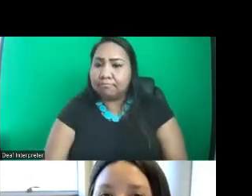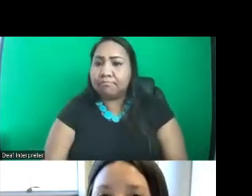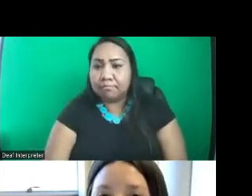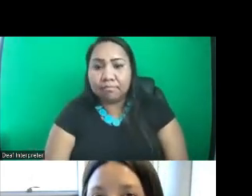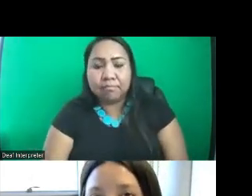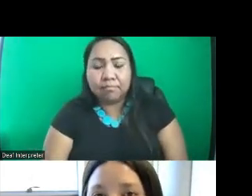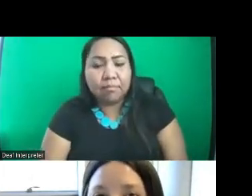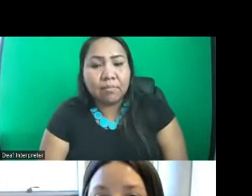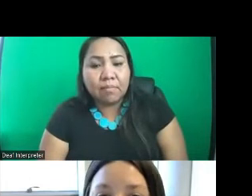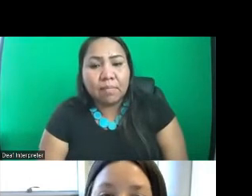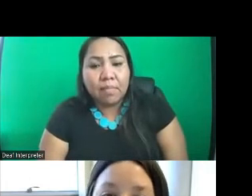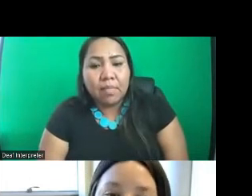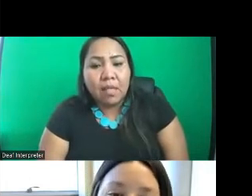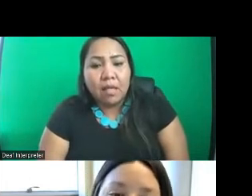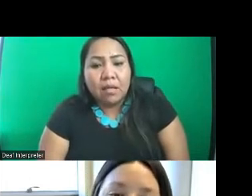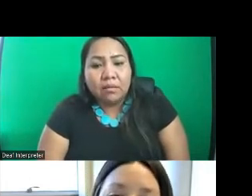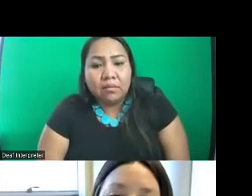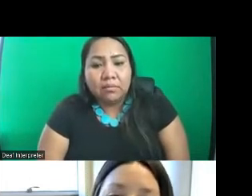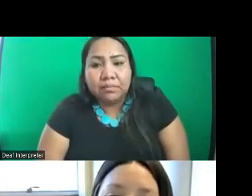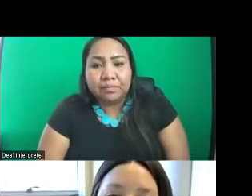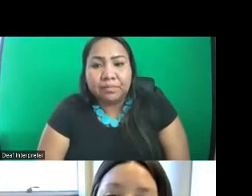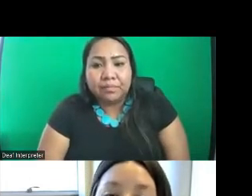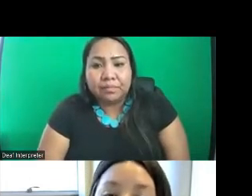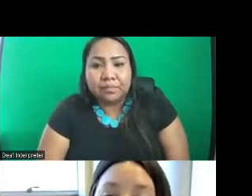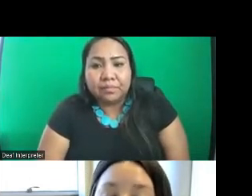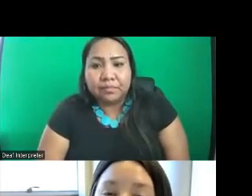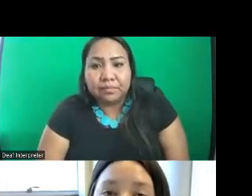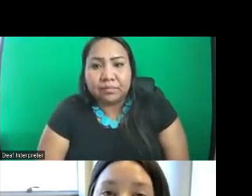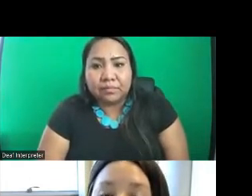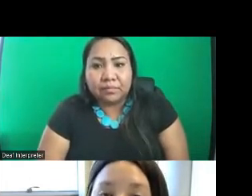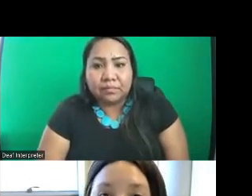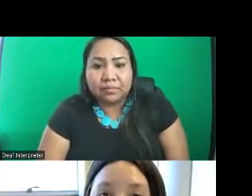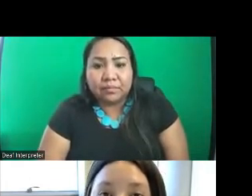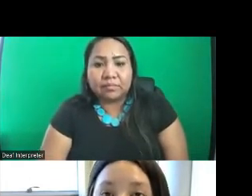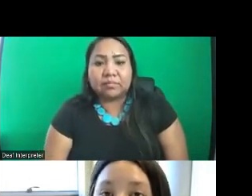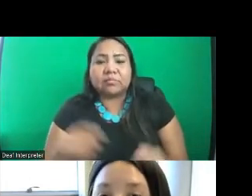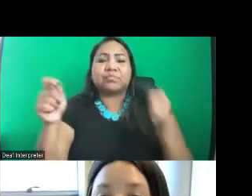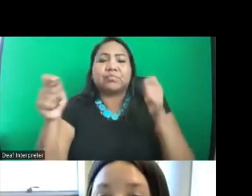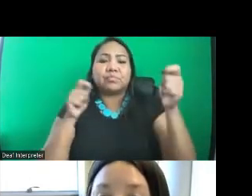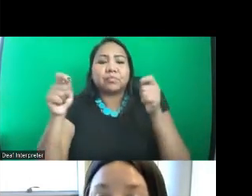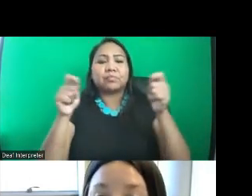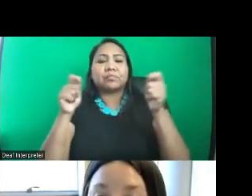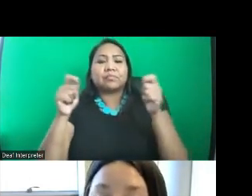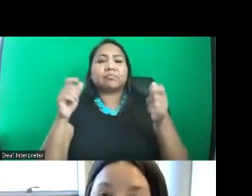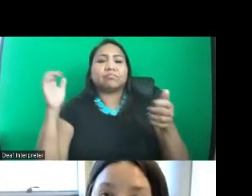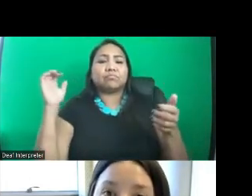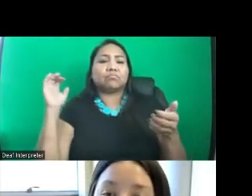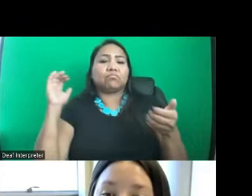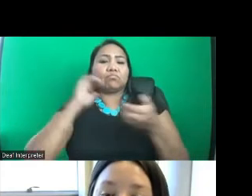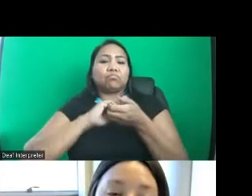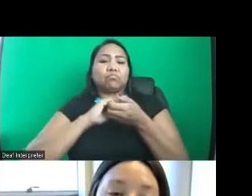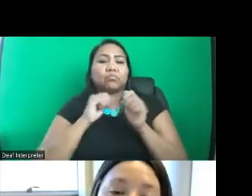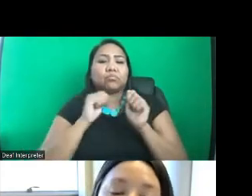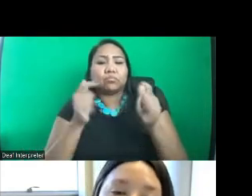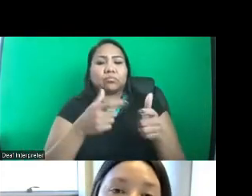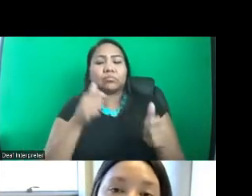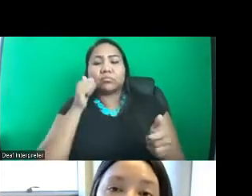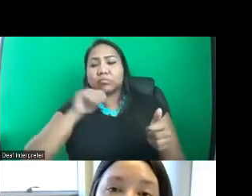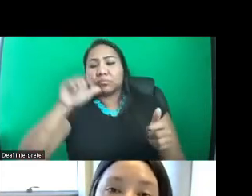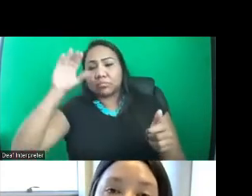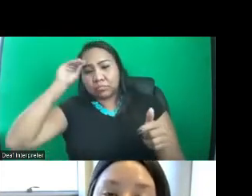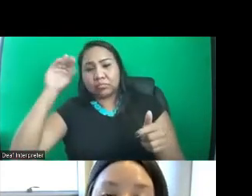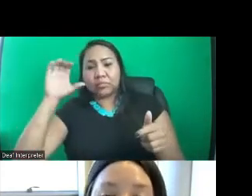who first started the program. It's run in partnership with tribal Boys and Girls Clubs and local